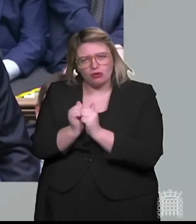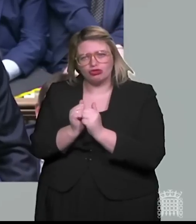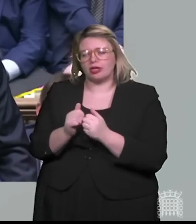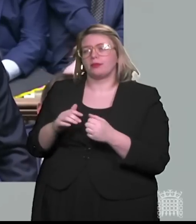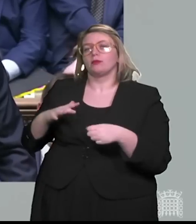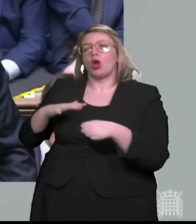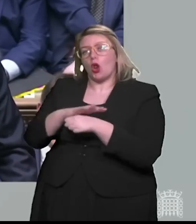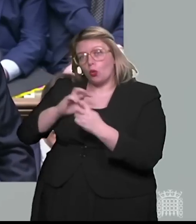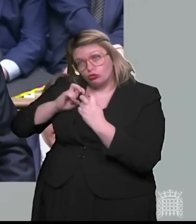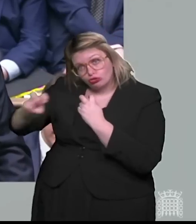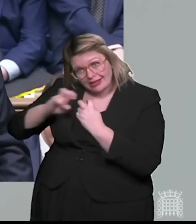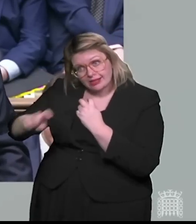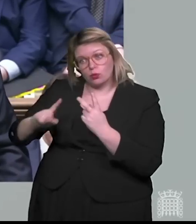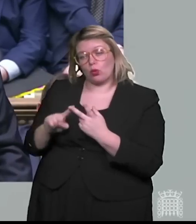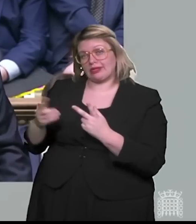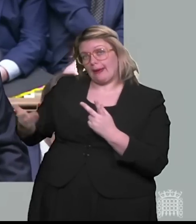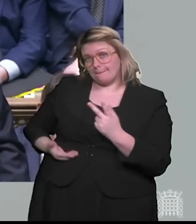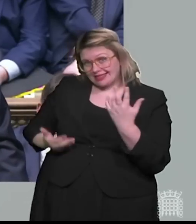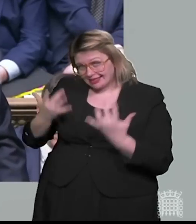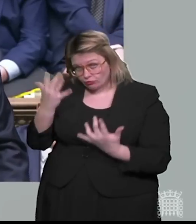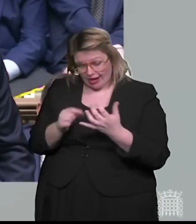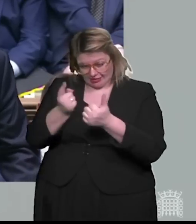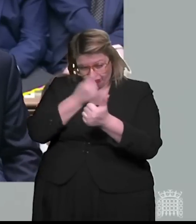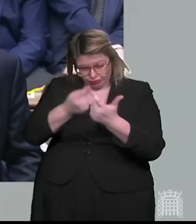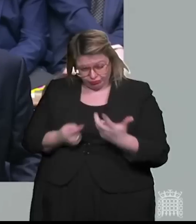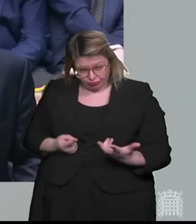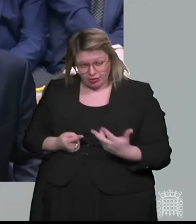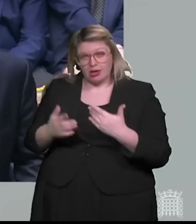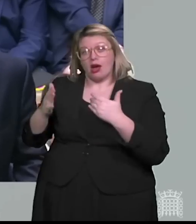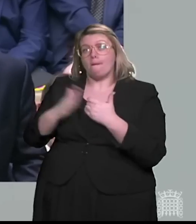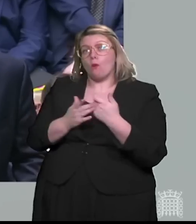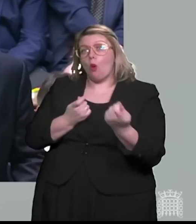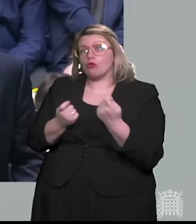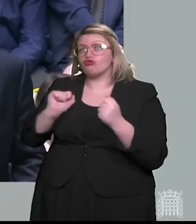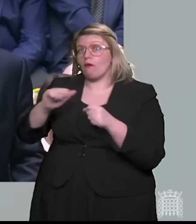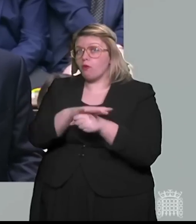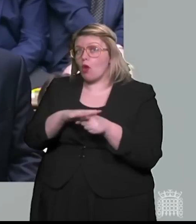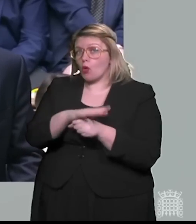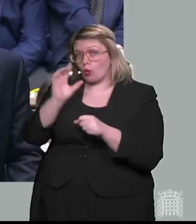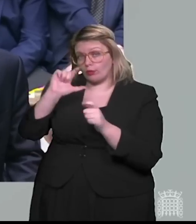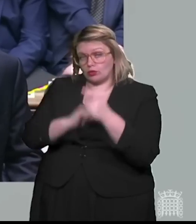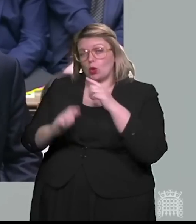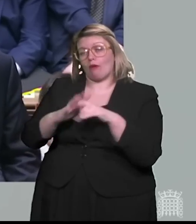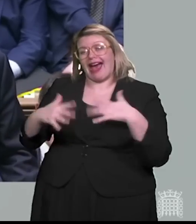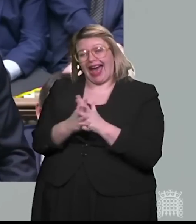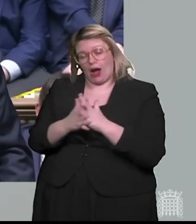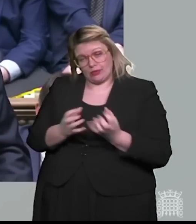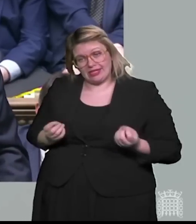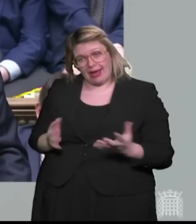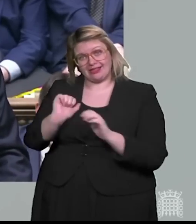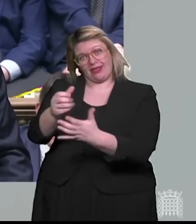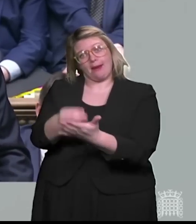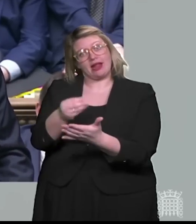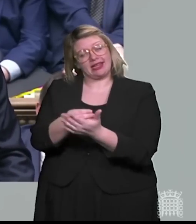local transport infrastructure and business rates retention, more control for local communities over their economic destiny, so we